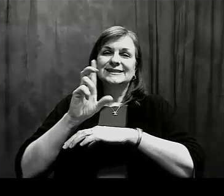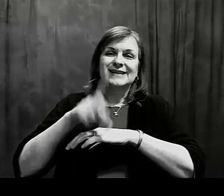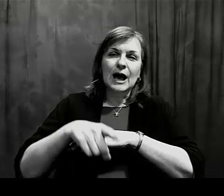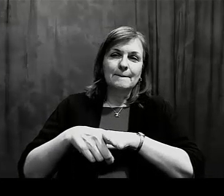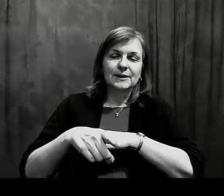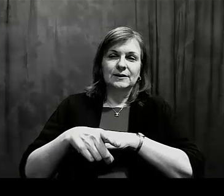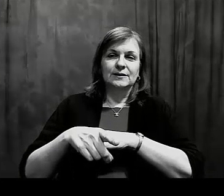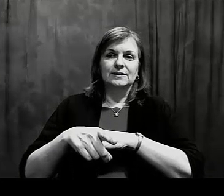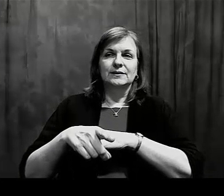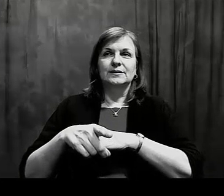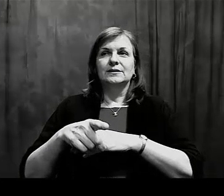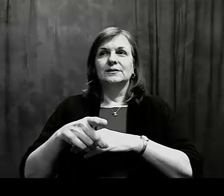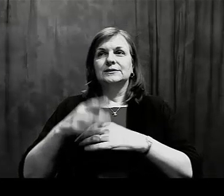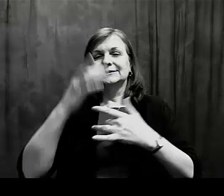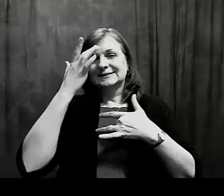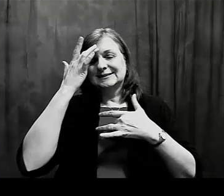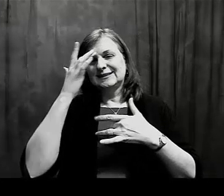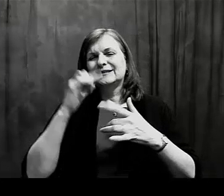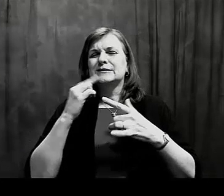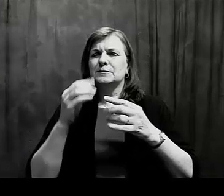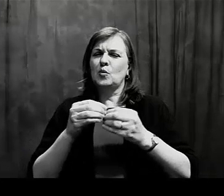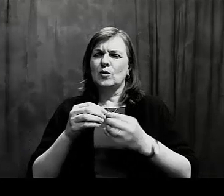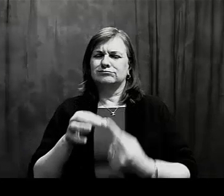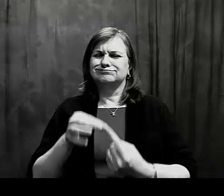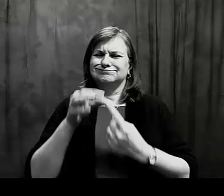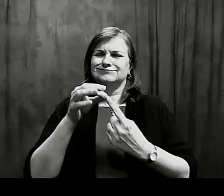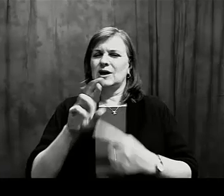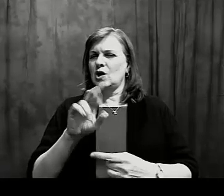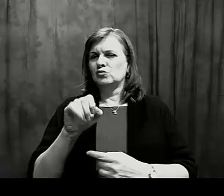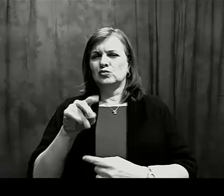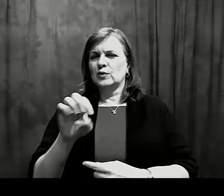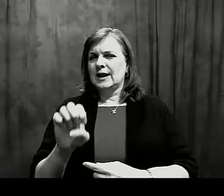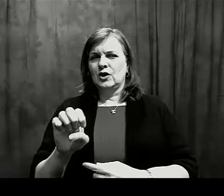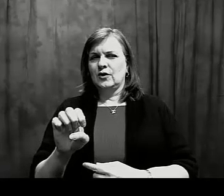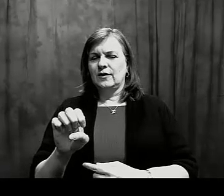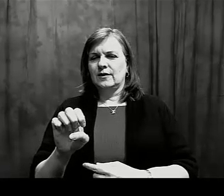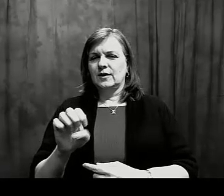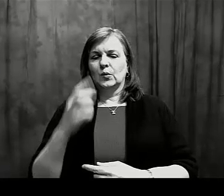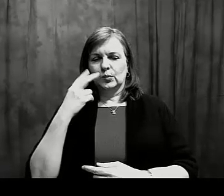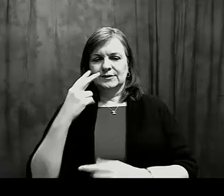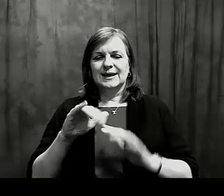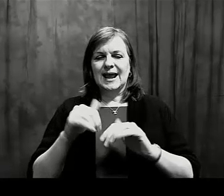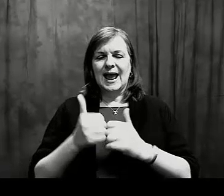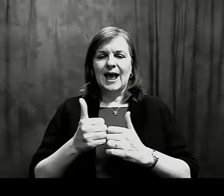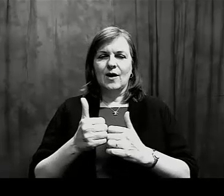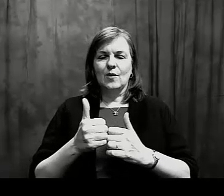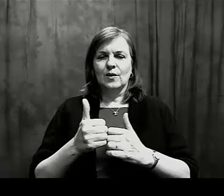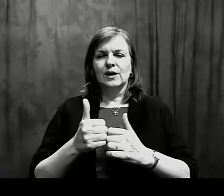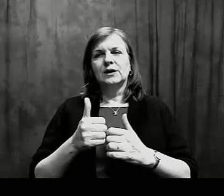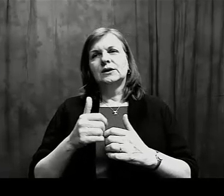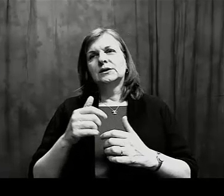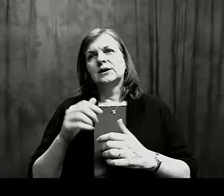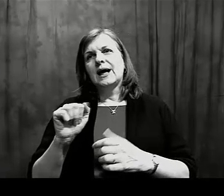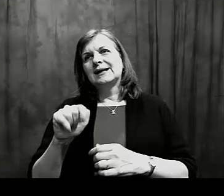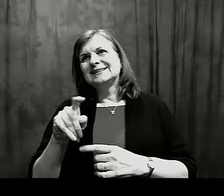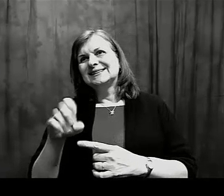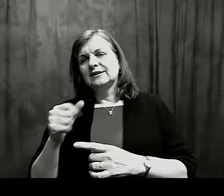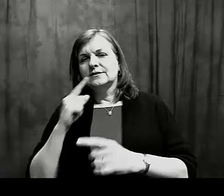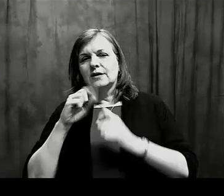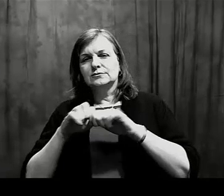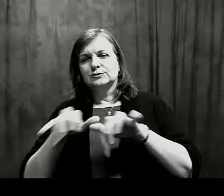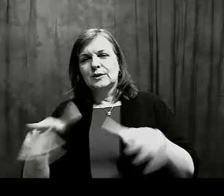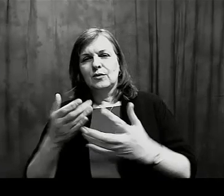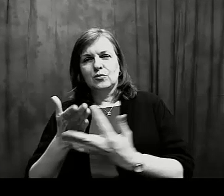Dominant inheritance, this is a more rare condition. We'll look at how recessive alleles carry